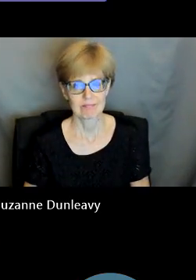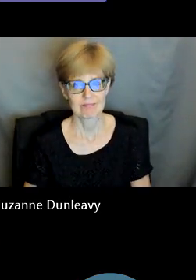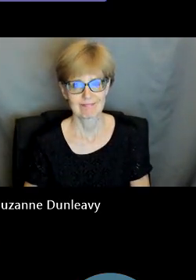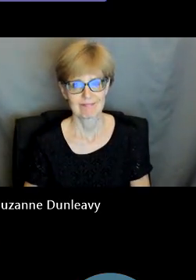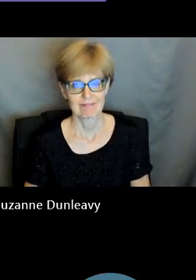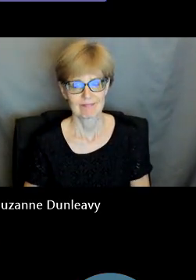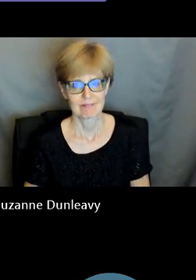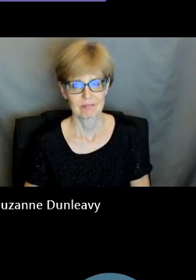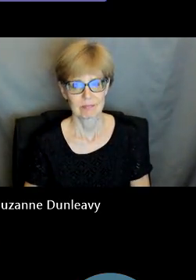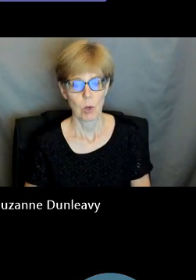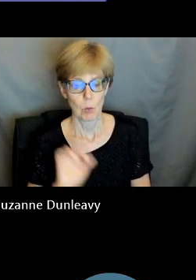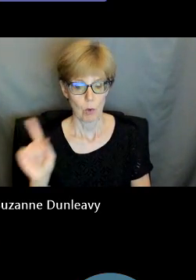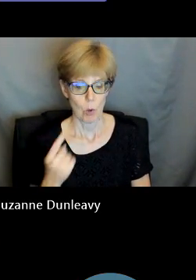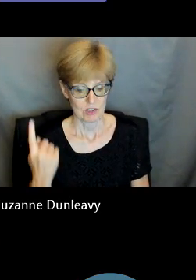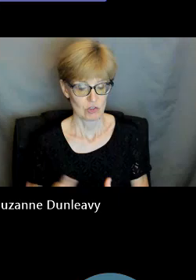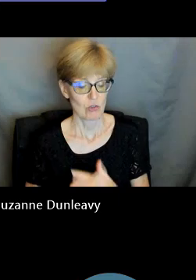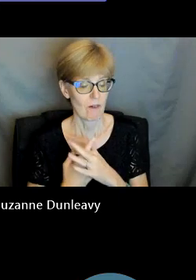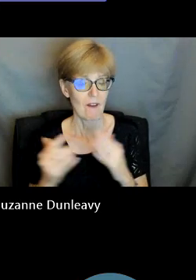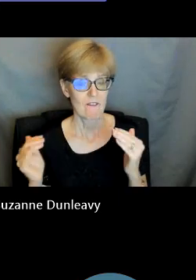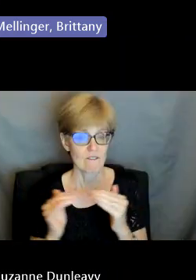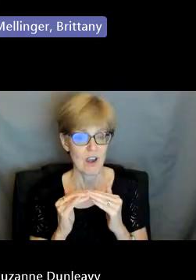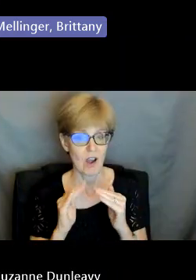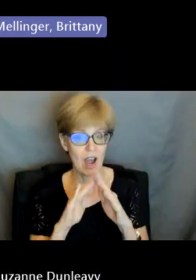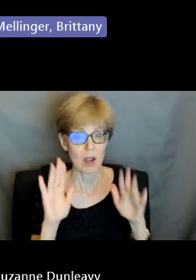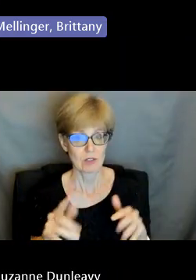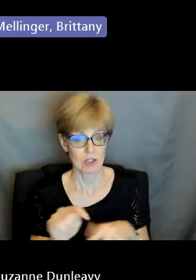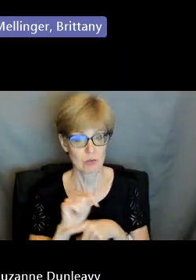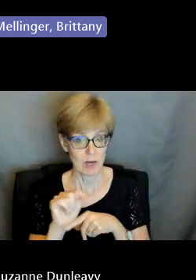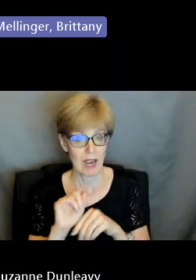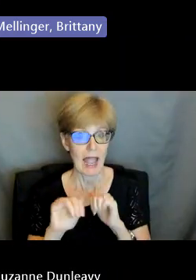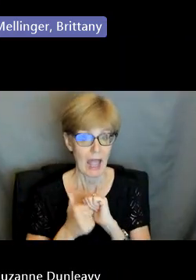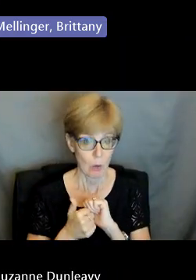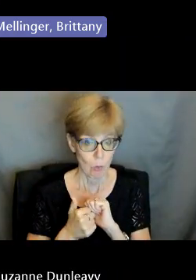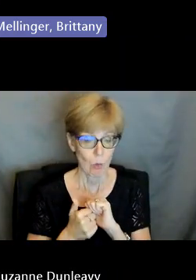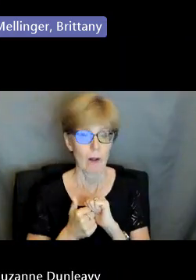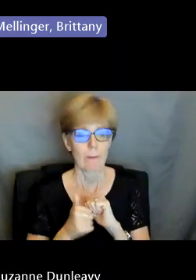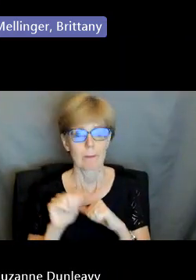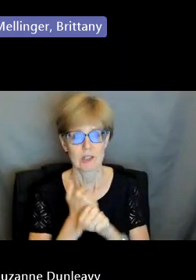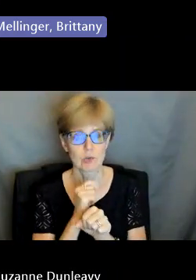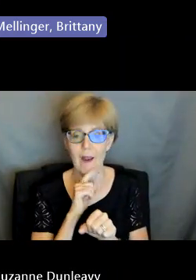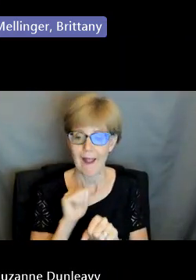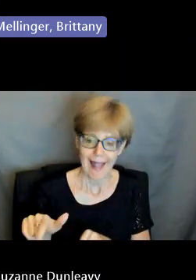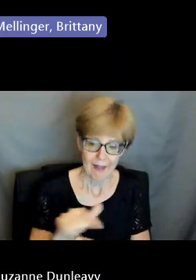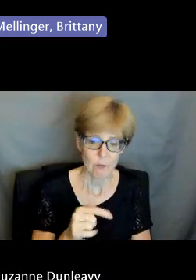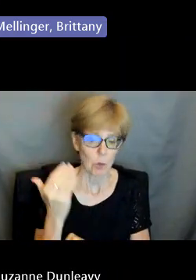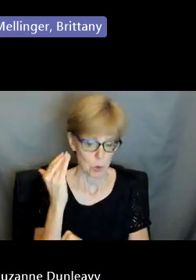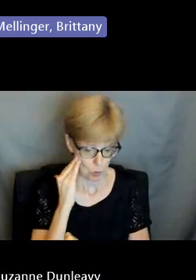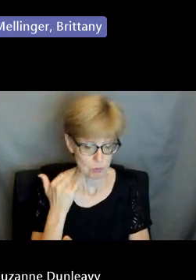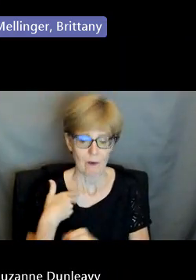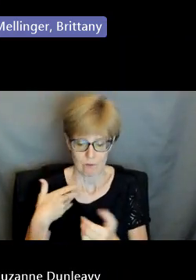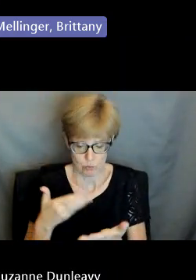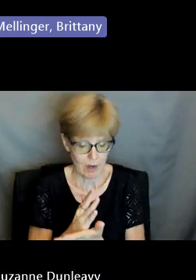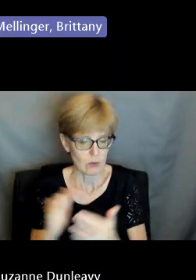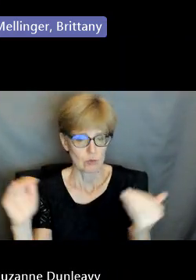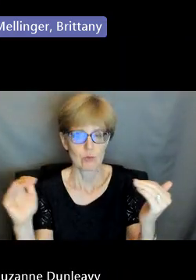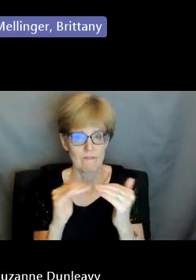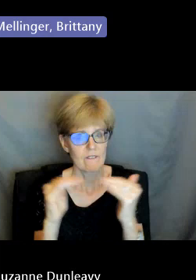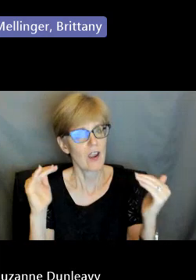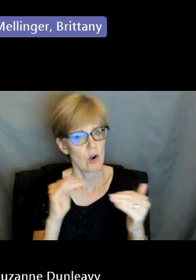we always start out our fair housing trainings by talking about how everybody has the right to fair housing. Housing is so